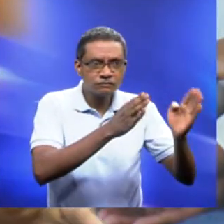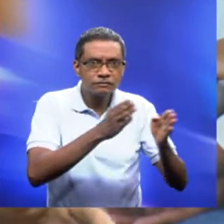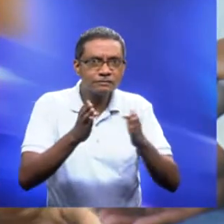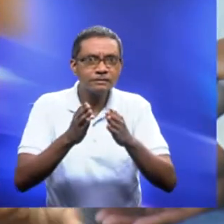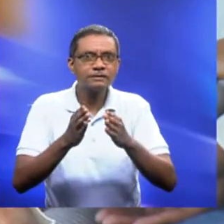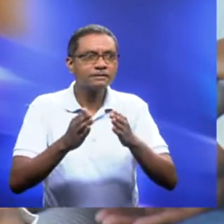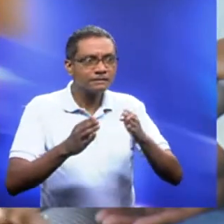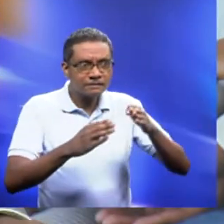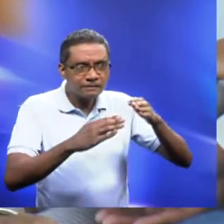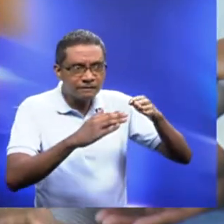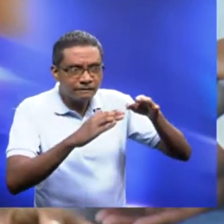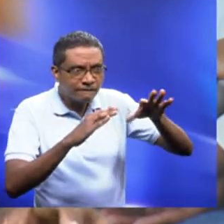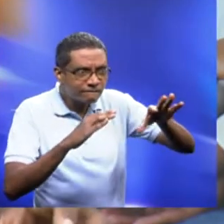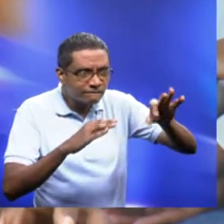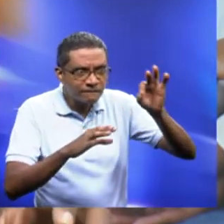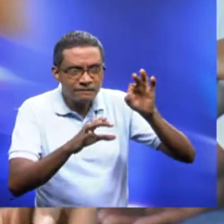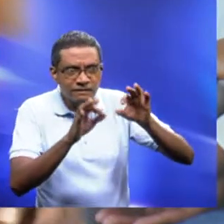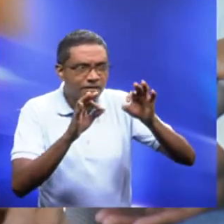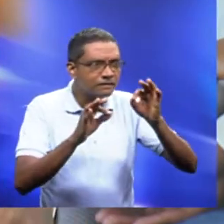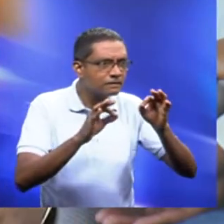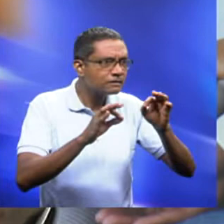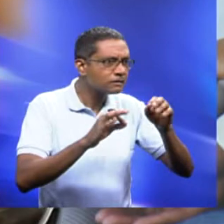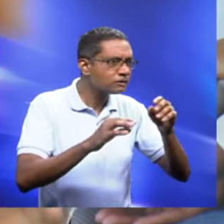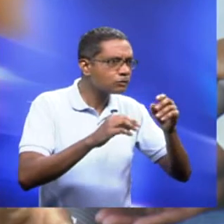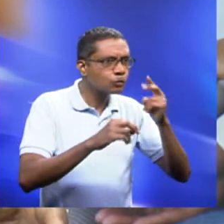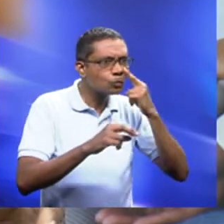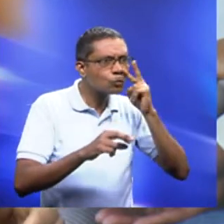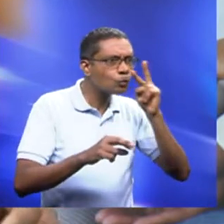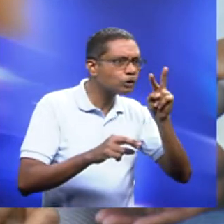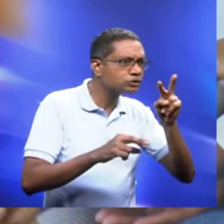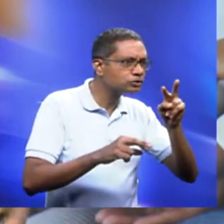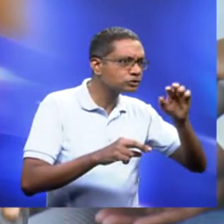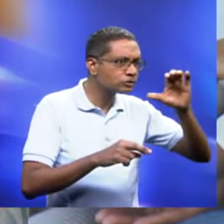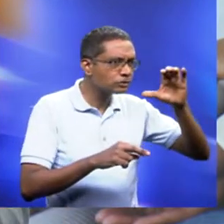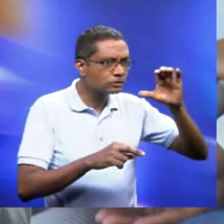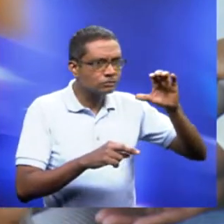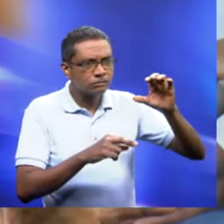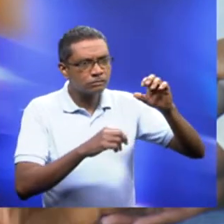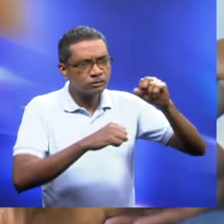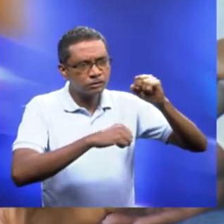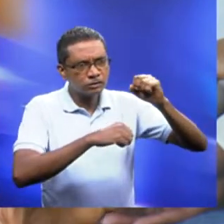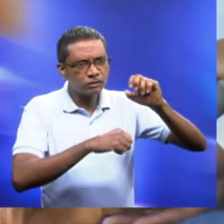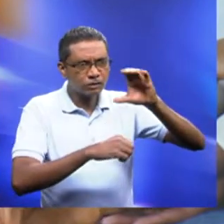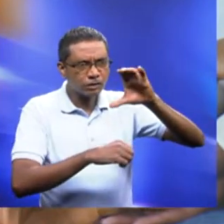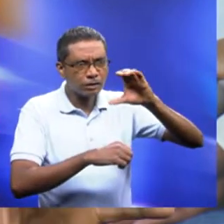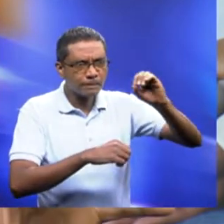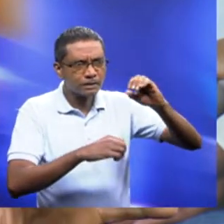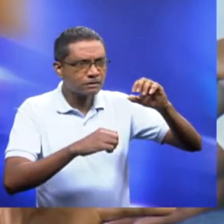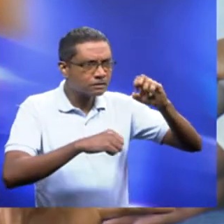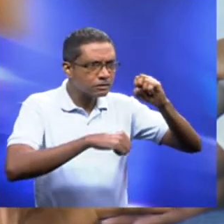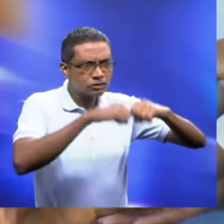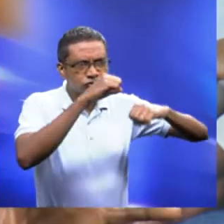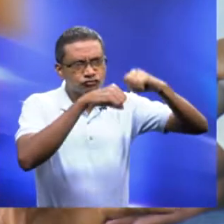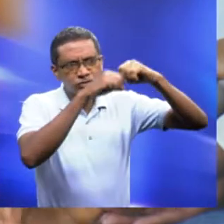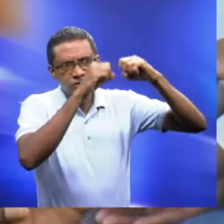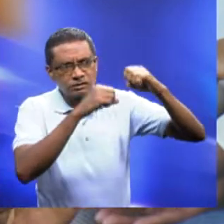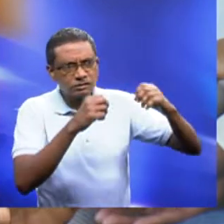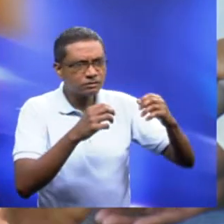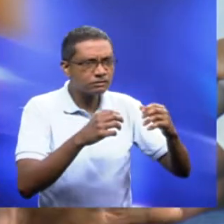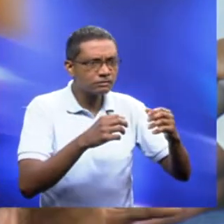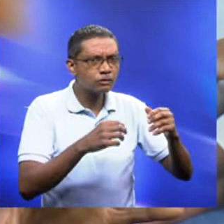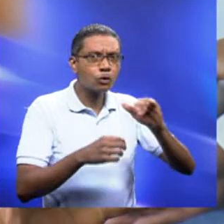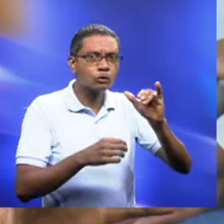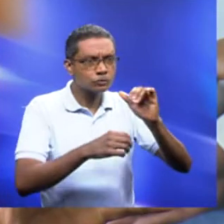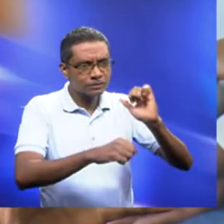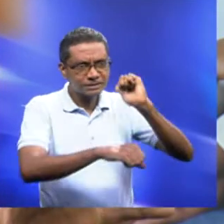vulnerable points, whether infrastructure and so on, and adjust and the policy aspects as strategy